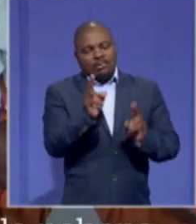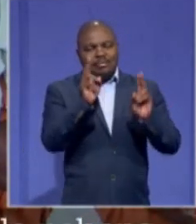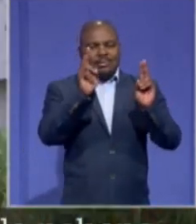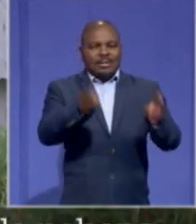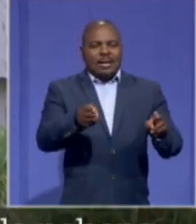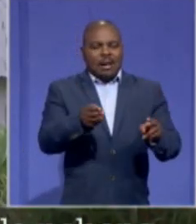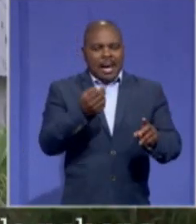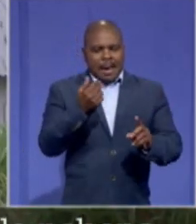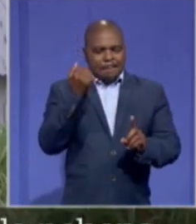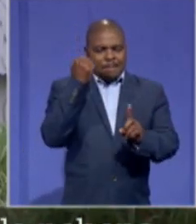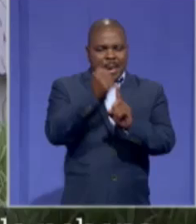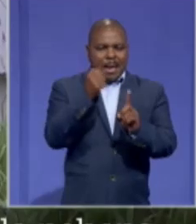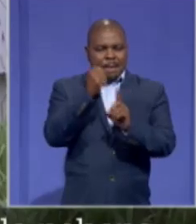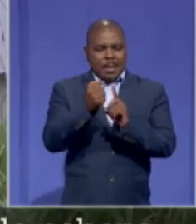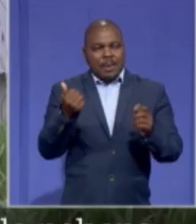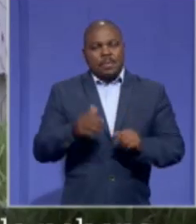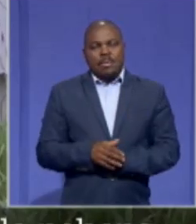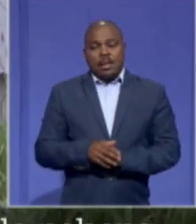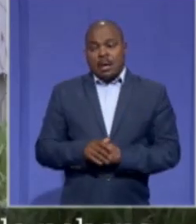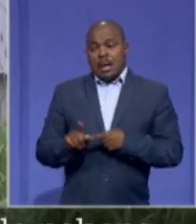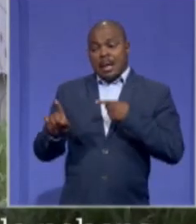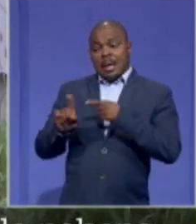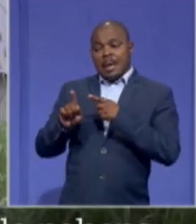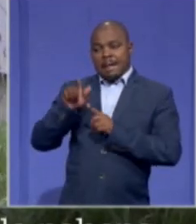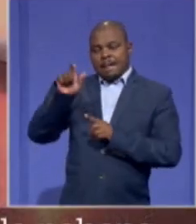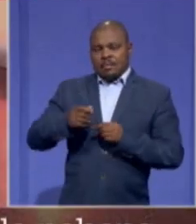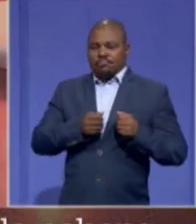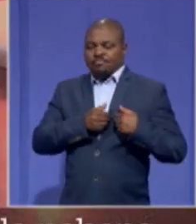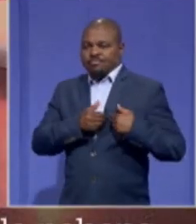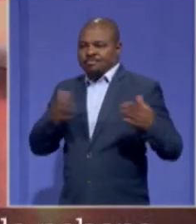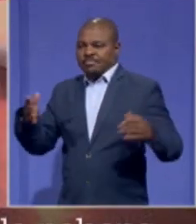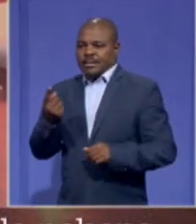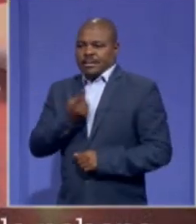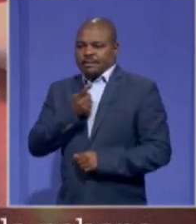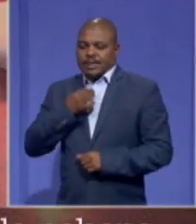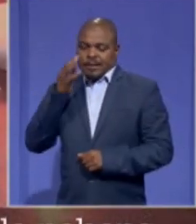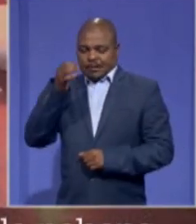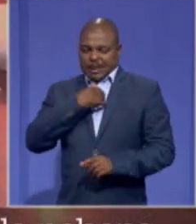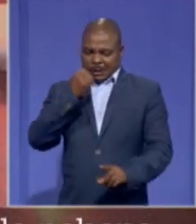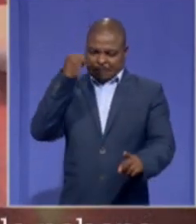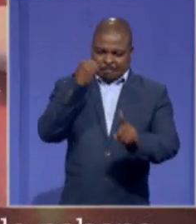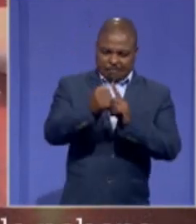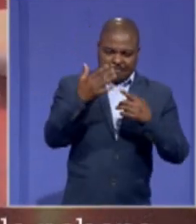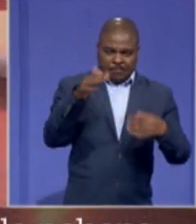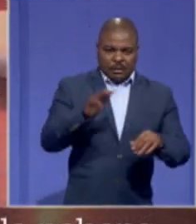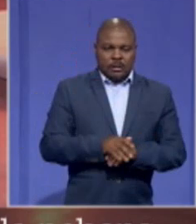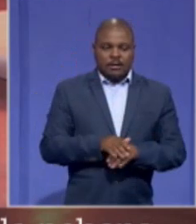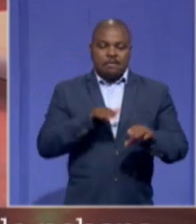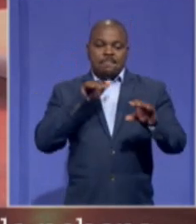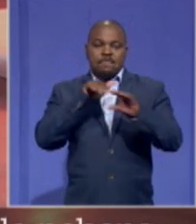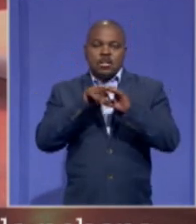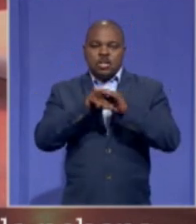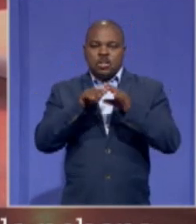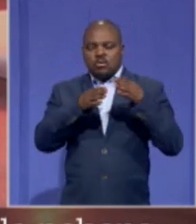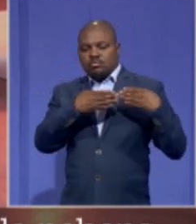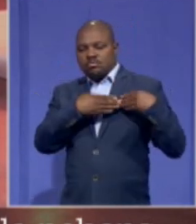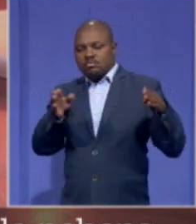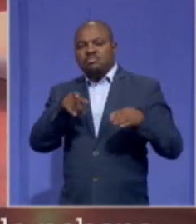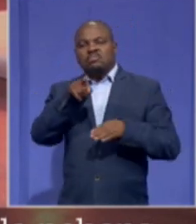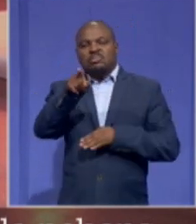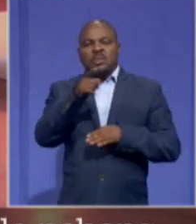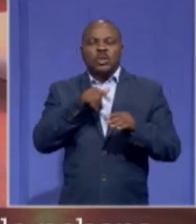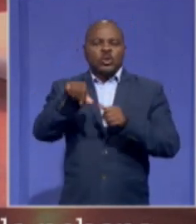hlajwa. Melaelwa o tlalewa ha ile a ipolela ile yena ya bolaile Nontobeko. Kgadisong ya video a rometseng ho marangrang